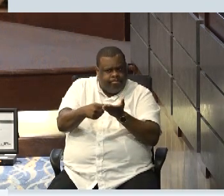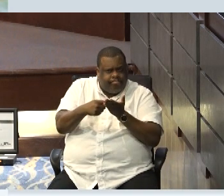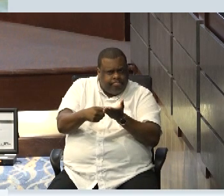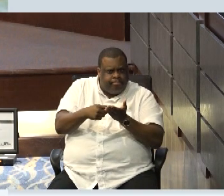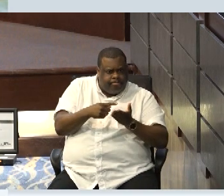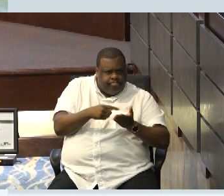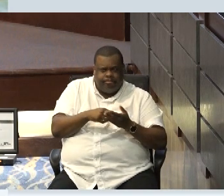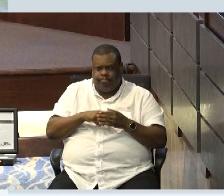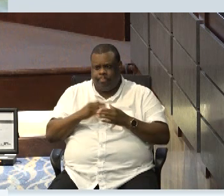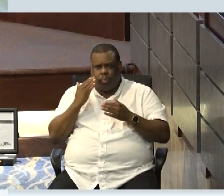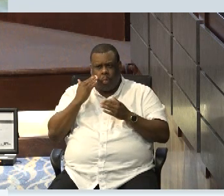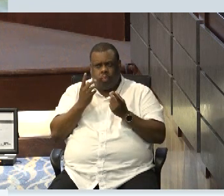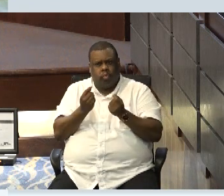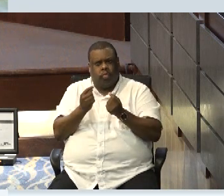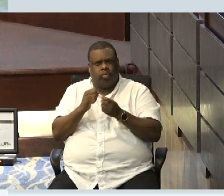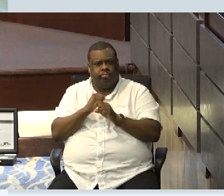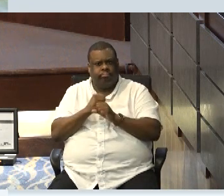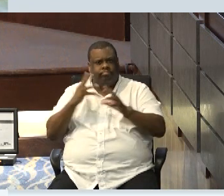dialogue.